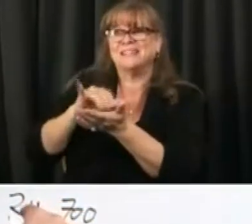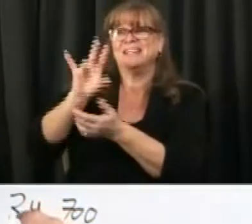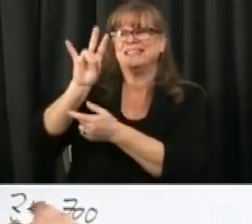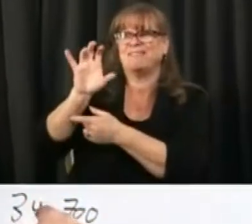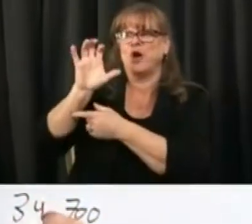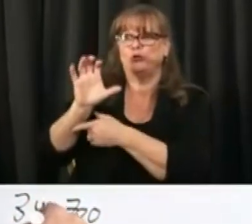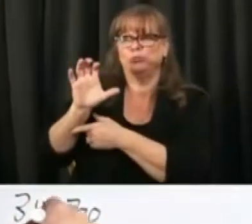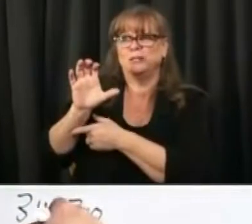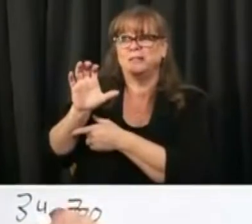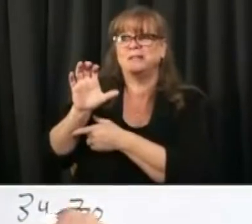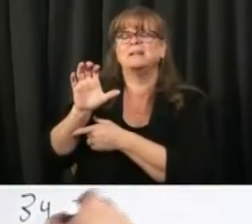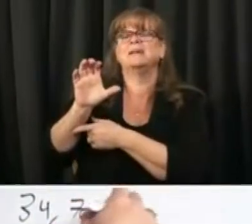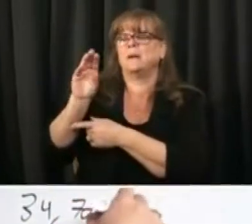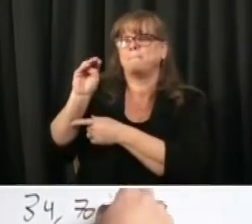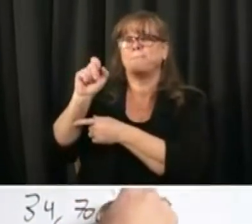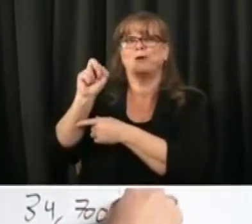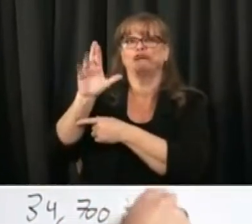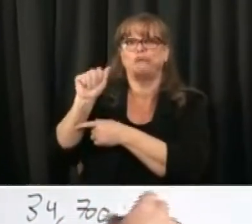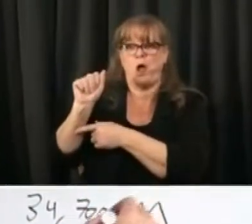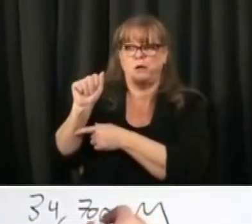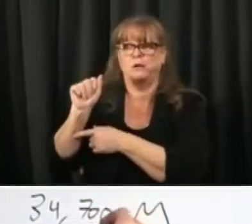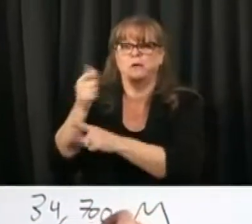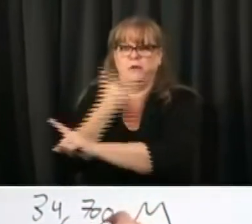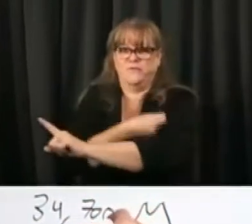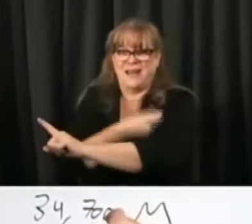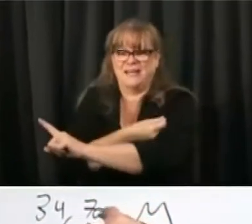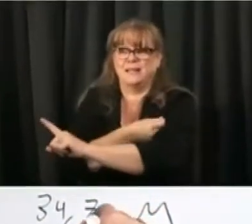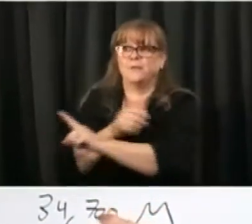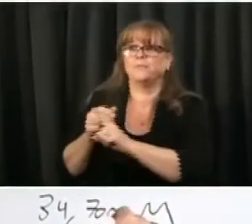back at the drawing board calculating how vaccines will go out.